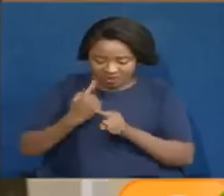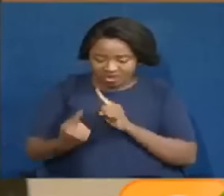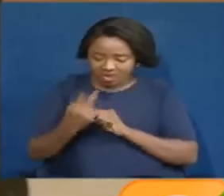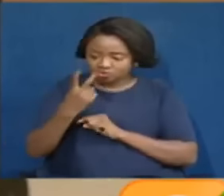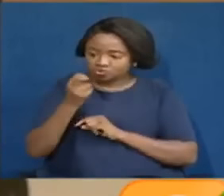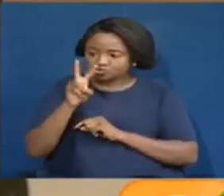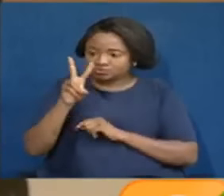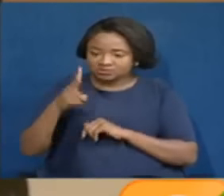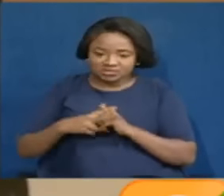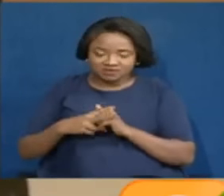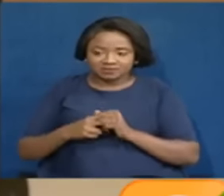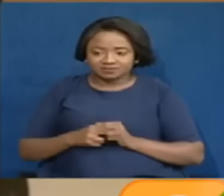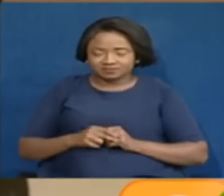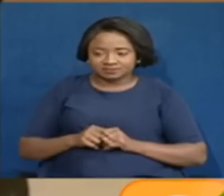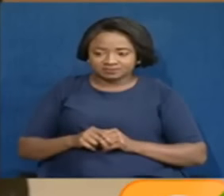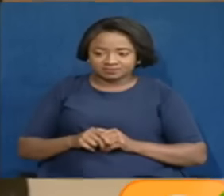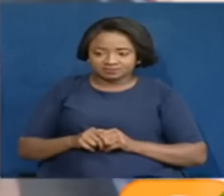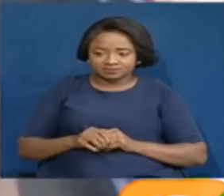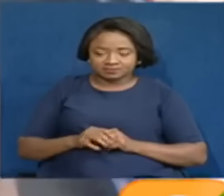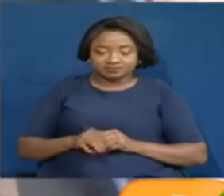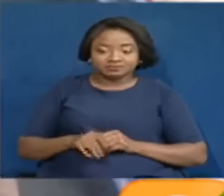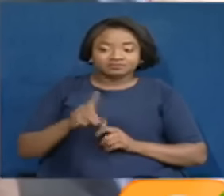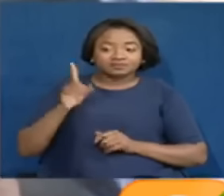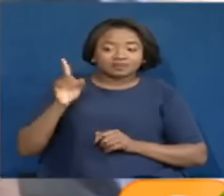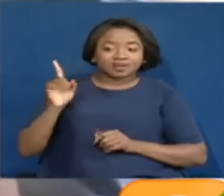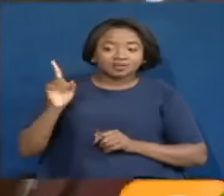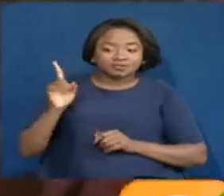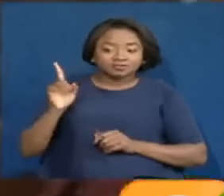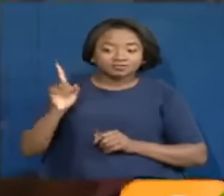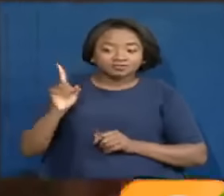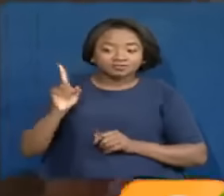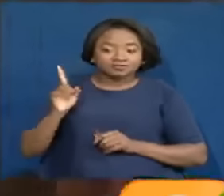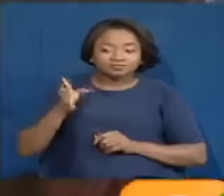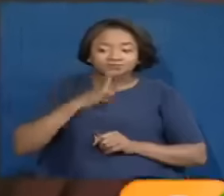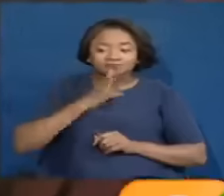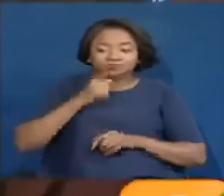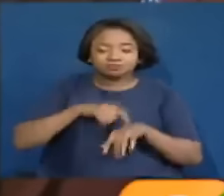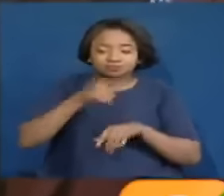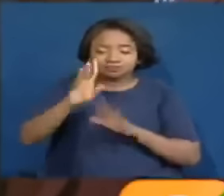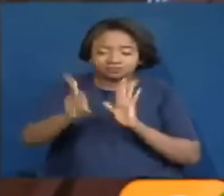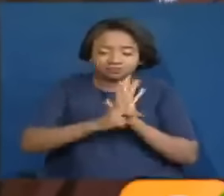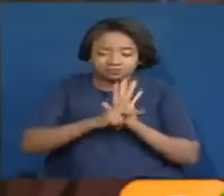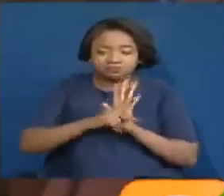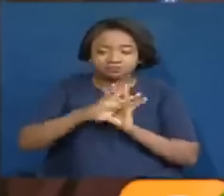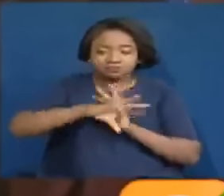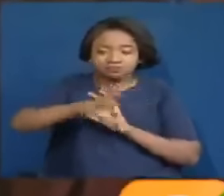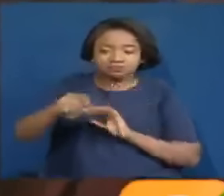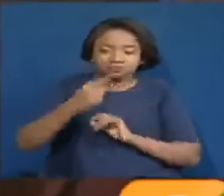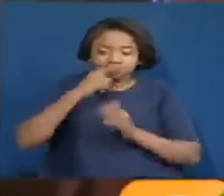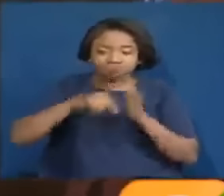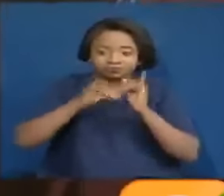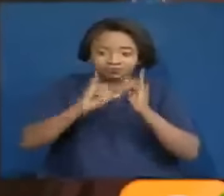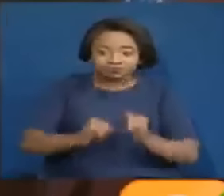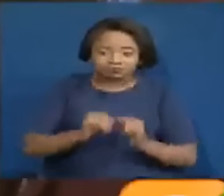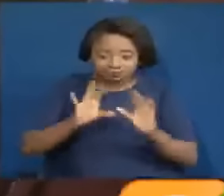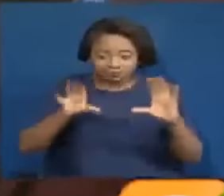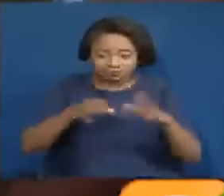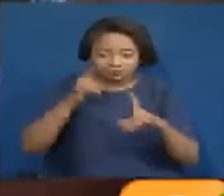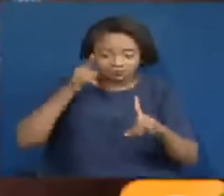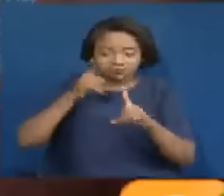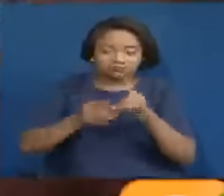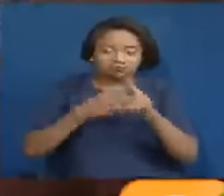2027. Speaking in Kitale, Trans Nzoia County, the remaining Azimio chiefs argue that the move is meant to build a political vehicle key in checking